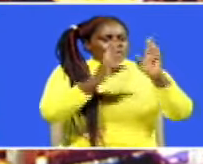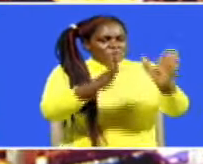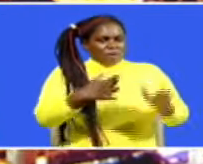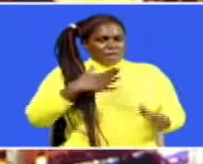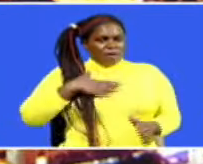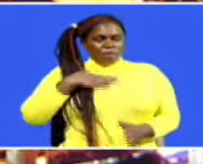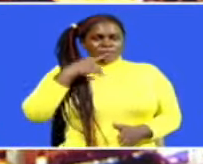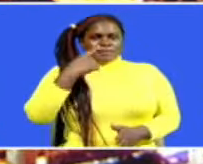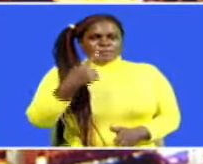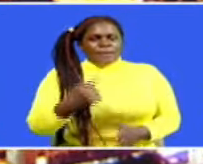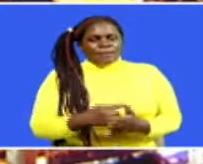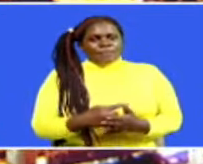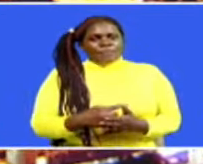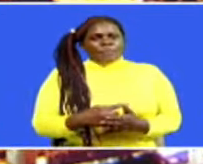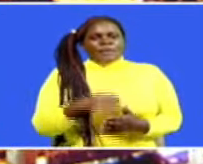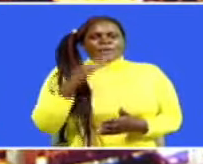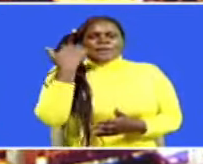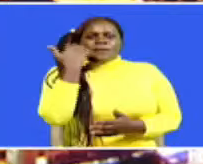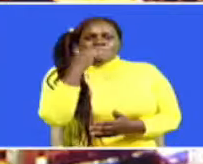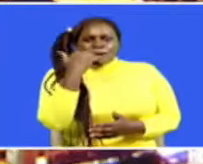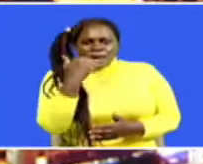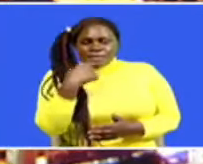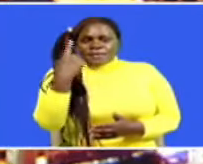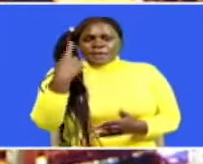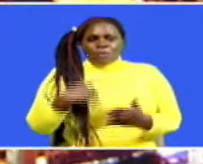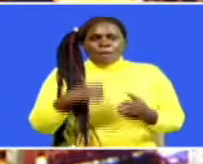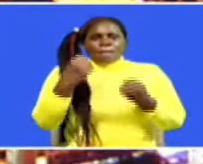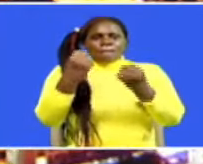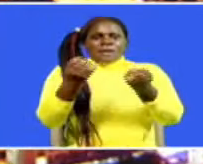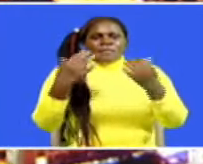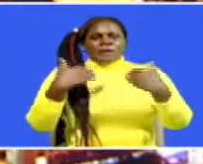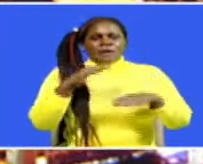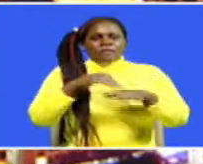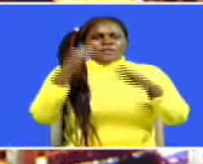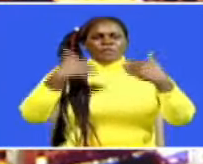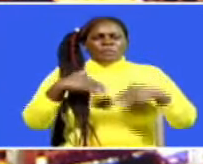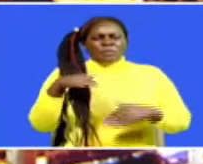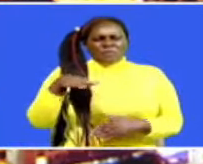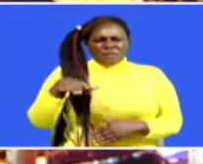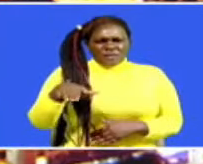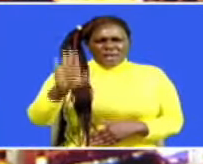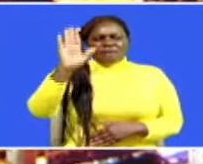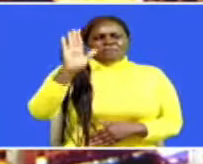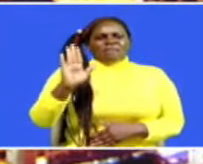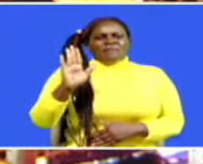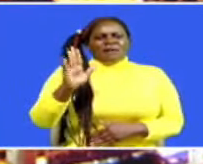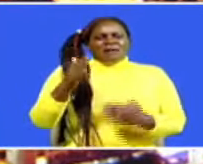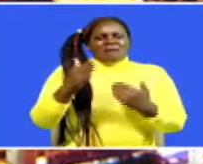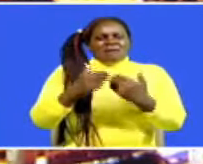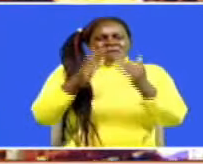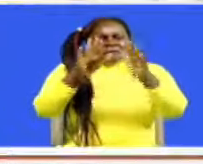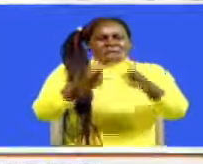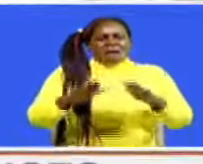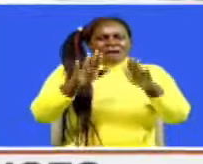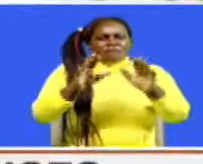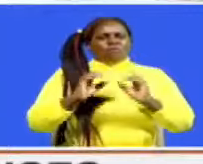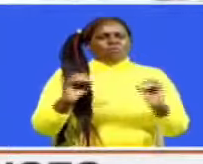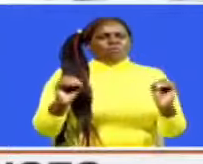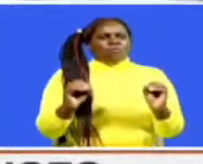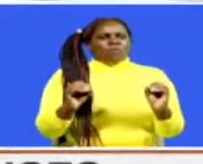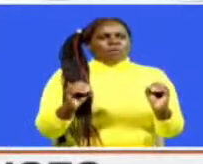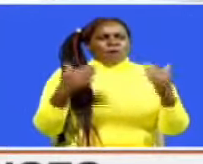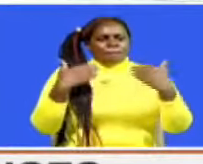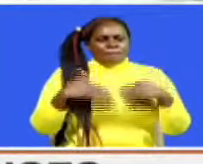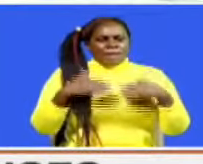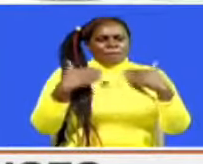Masombo reports, Deputy President Rigathi Gachagua says many victims of flooding have been reckless. The number